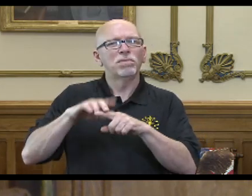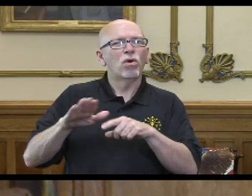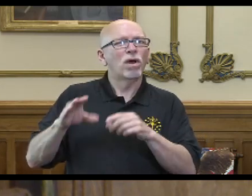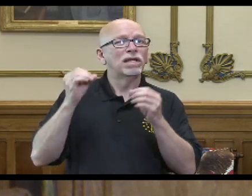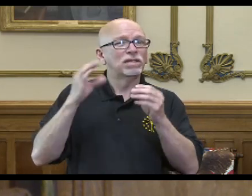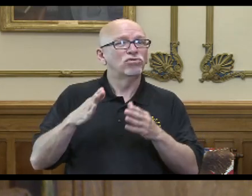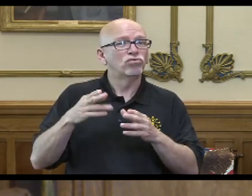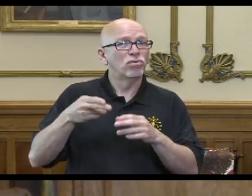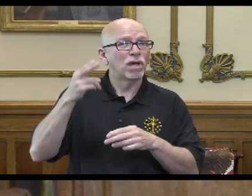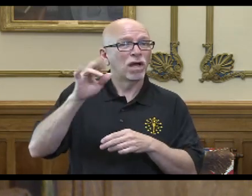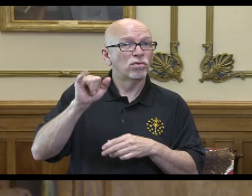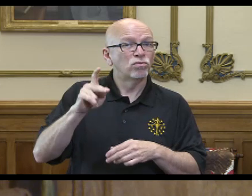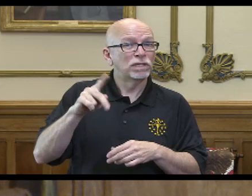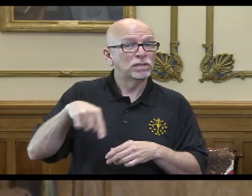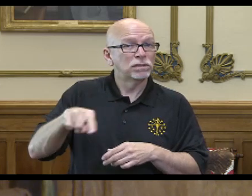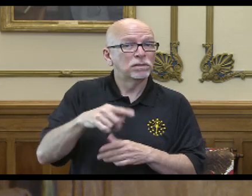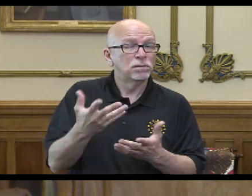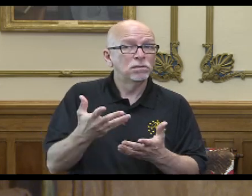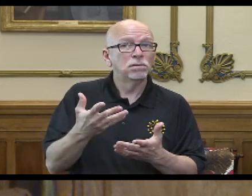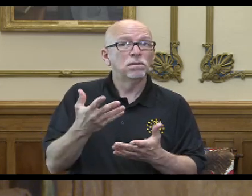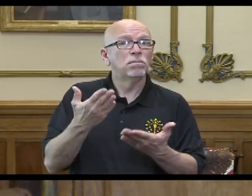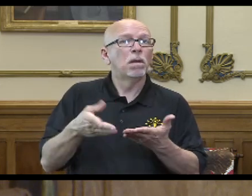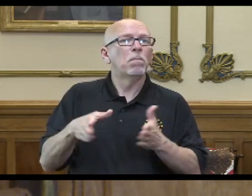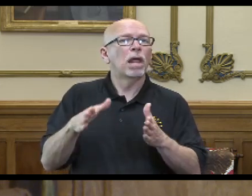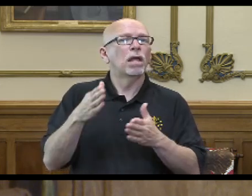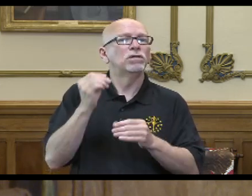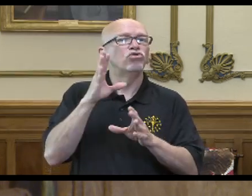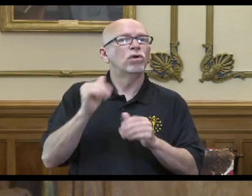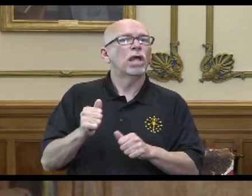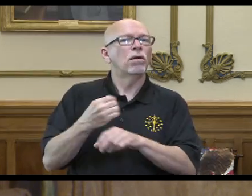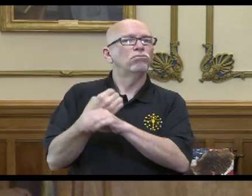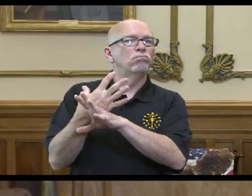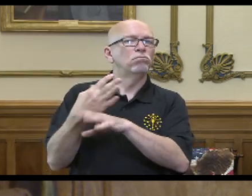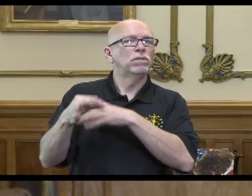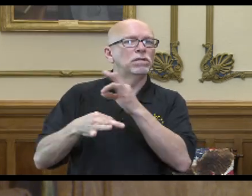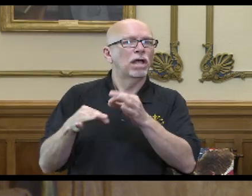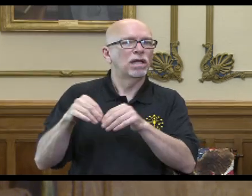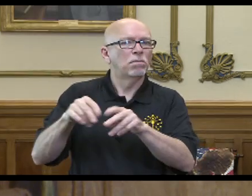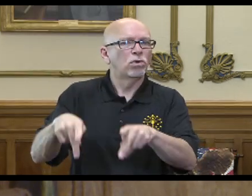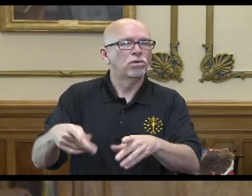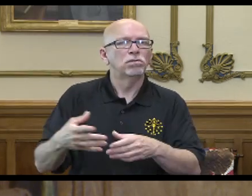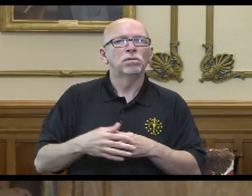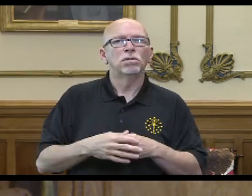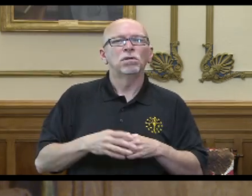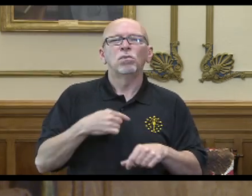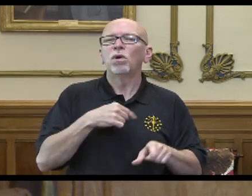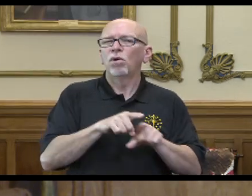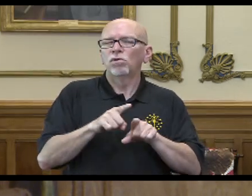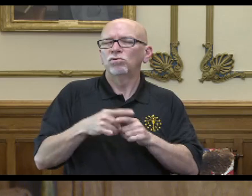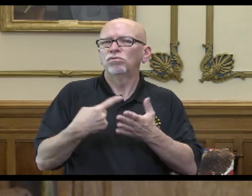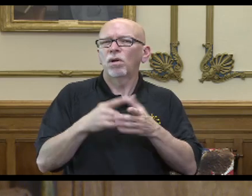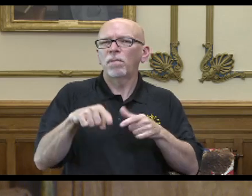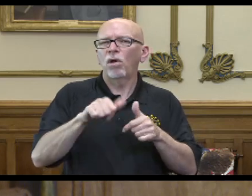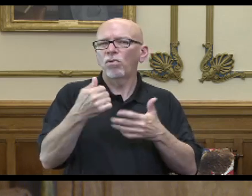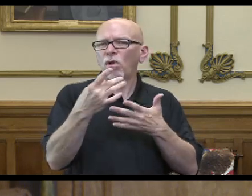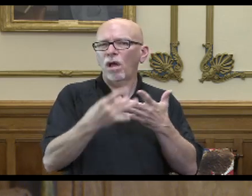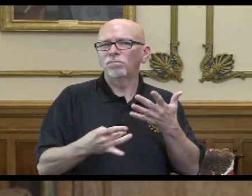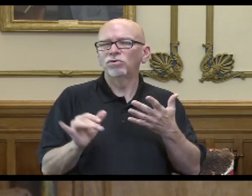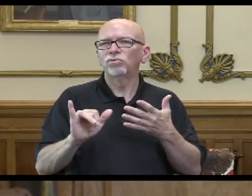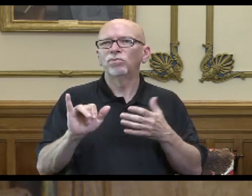risk factors, may allow teachers to do certain things virtually. We also have talked about different options